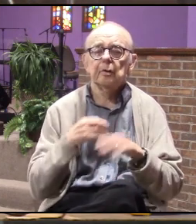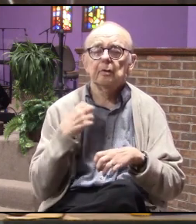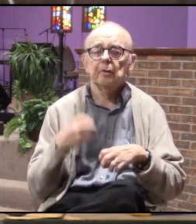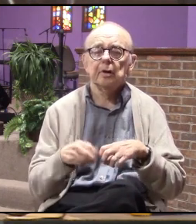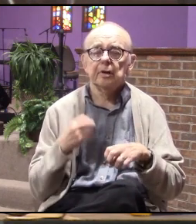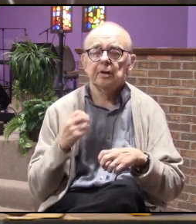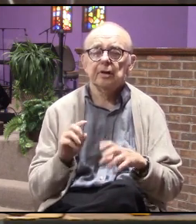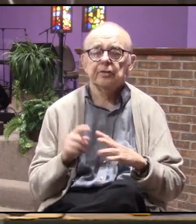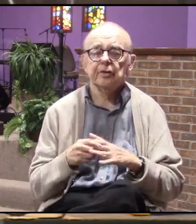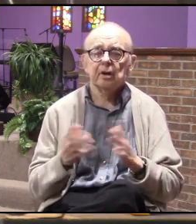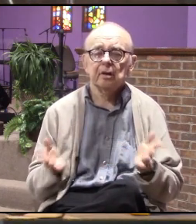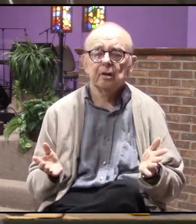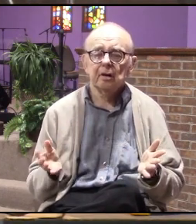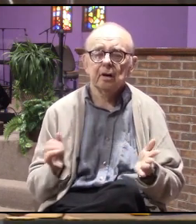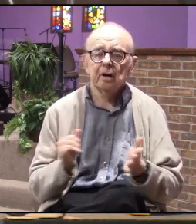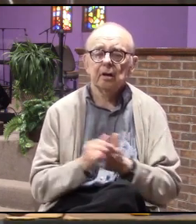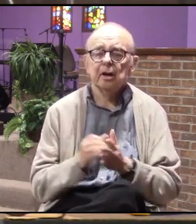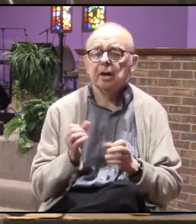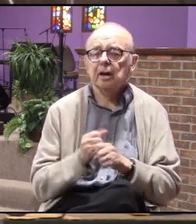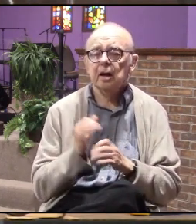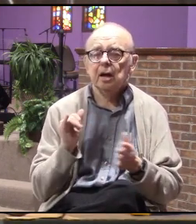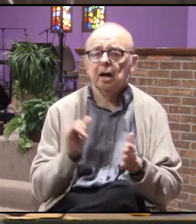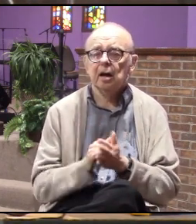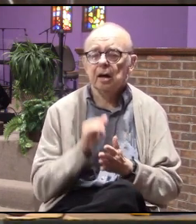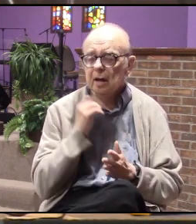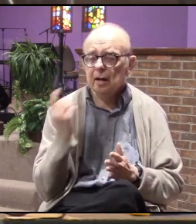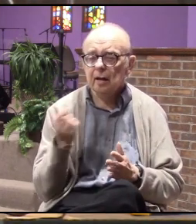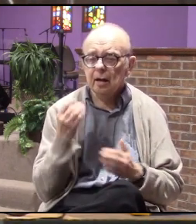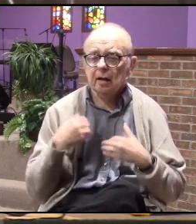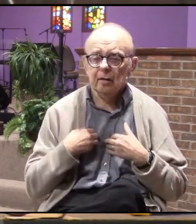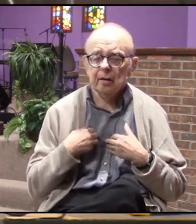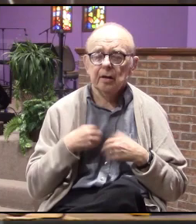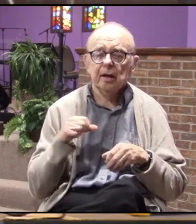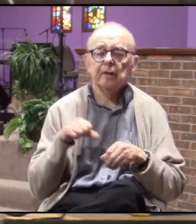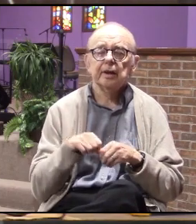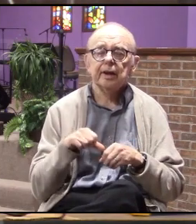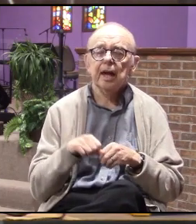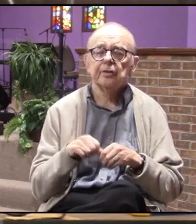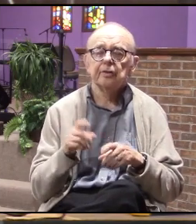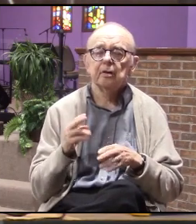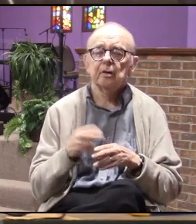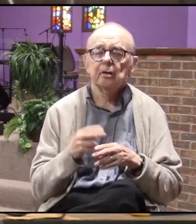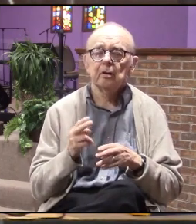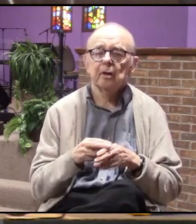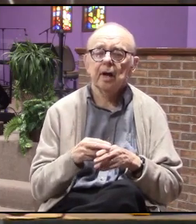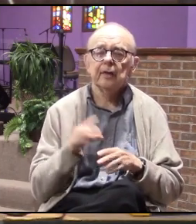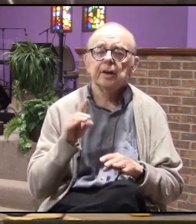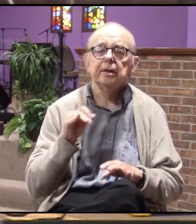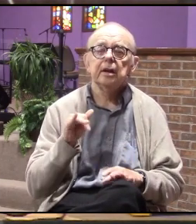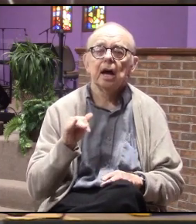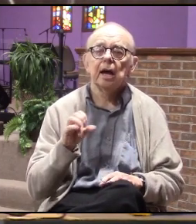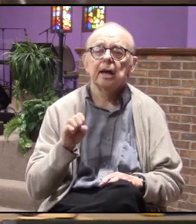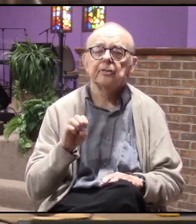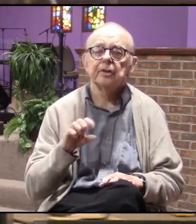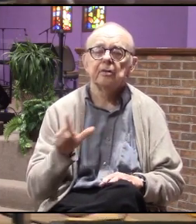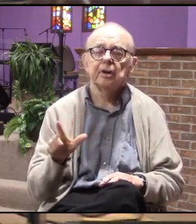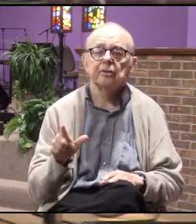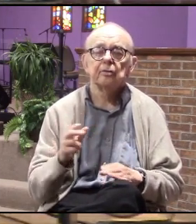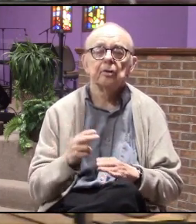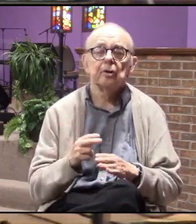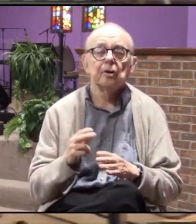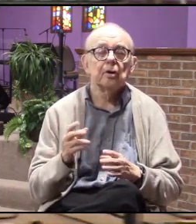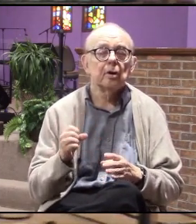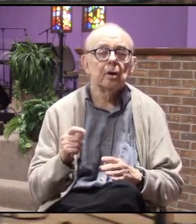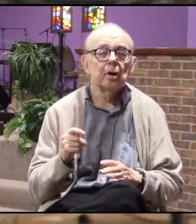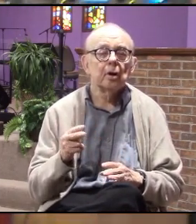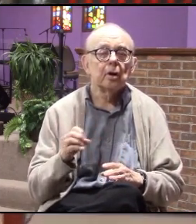is looming. And that is, get this, not only are we going to have a gas shortage, we're going to have a diesel shortage. So guess